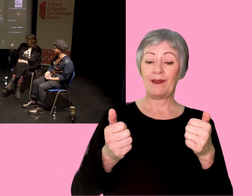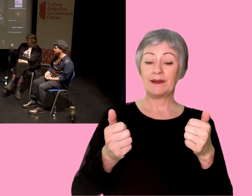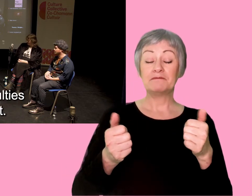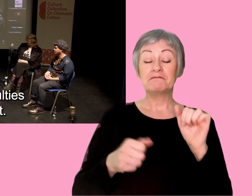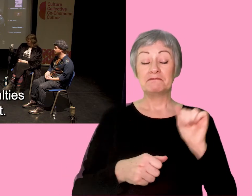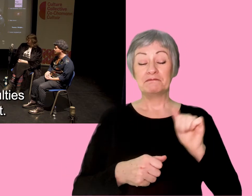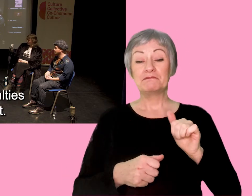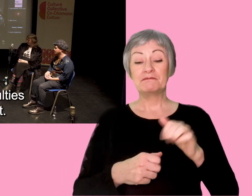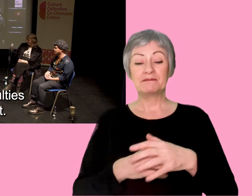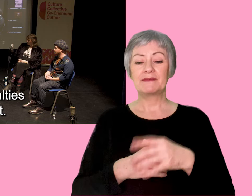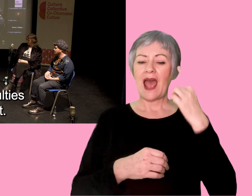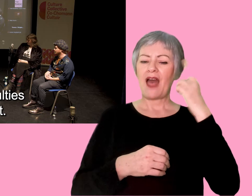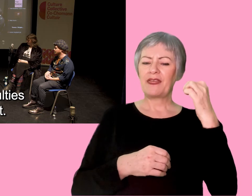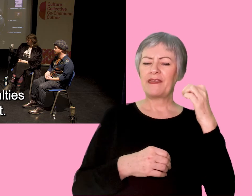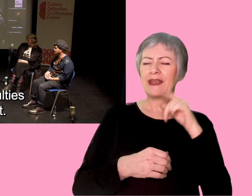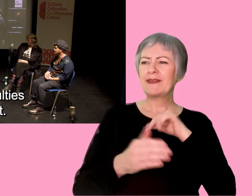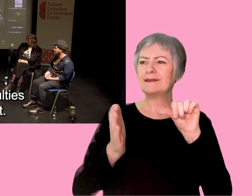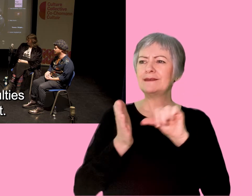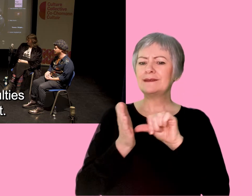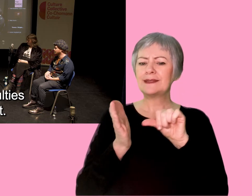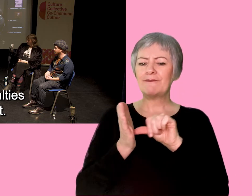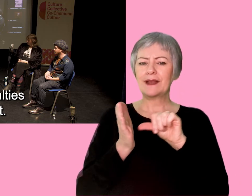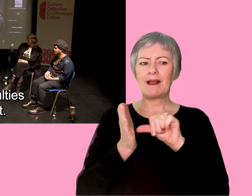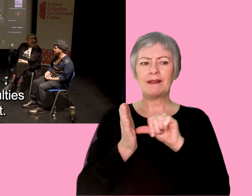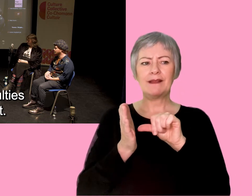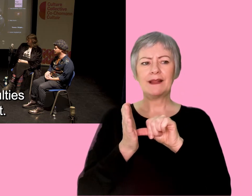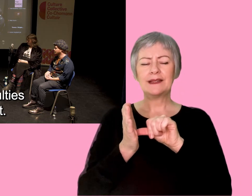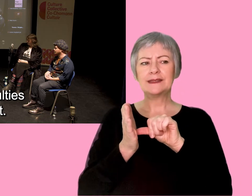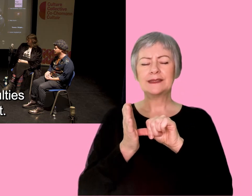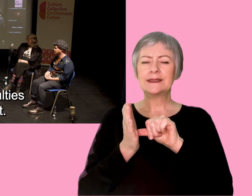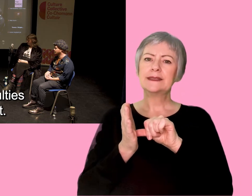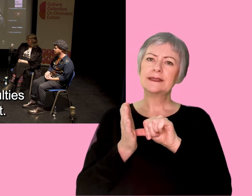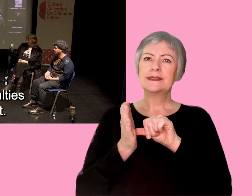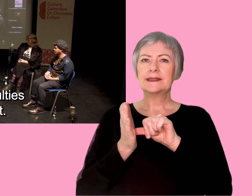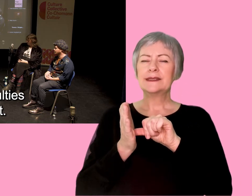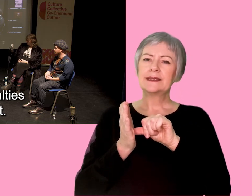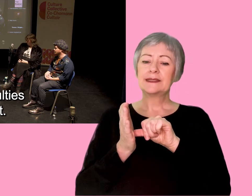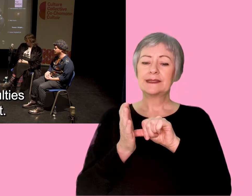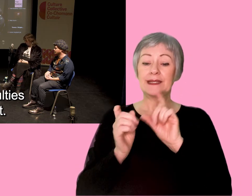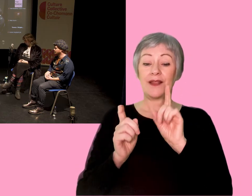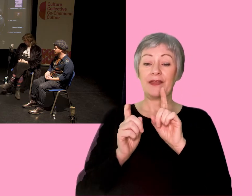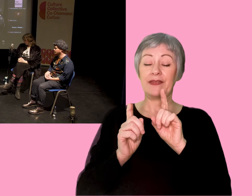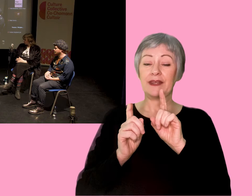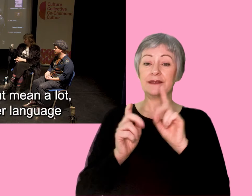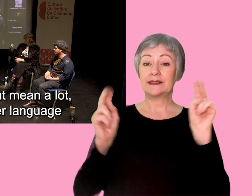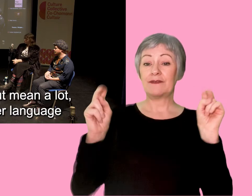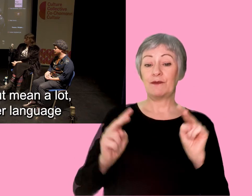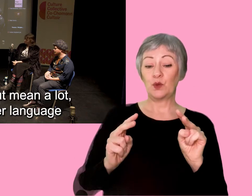Yeah, I think is the difficulties was disrespect.